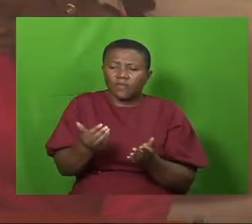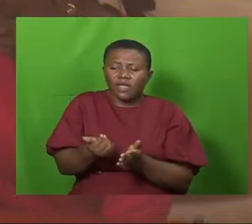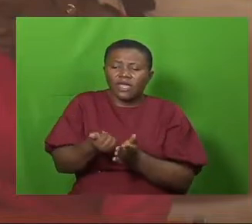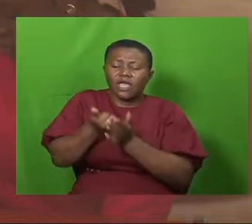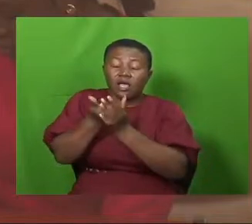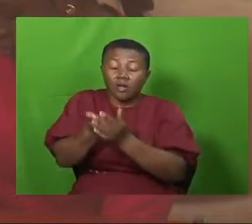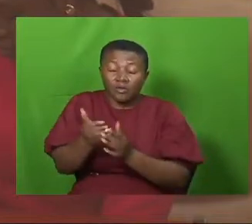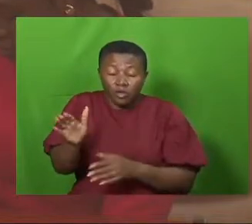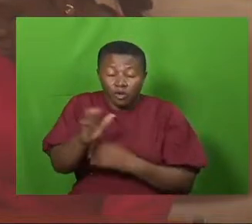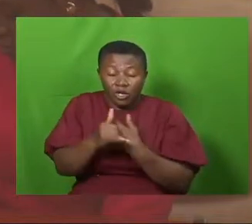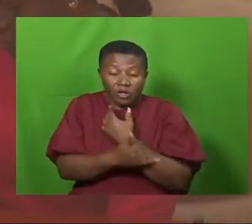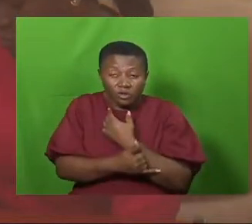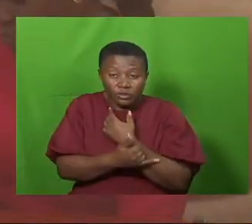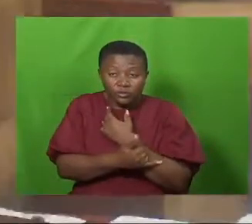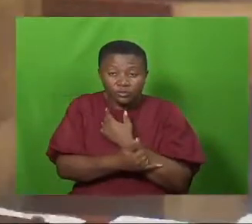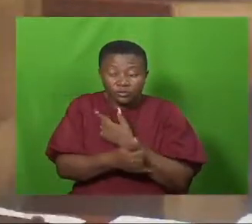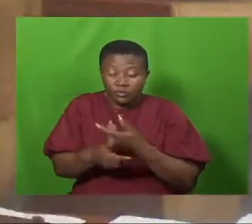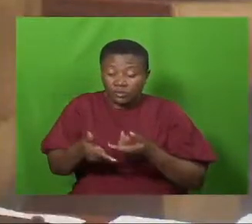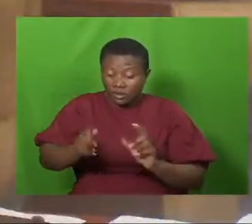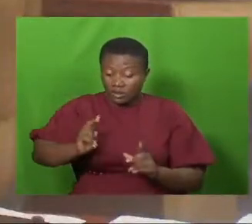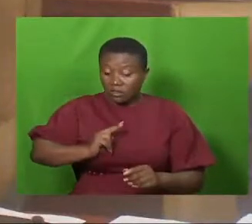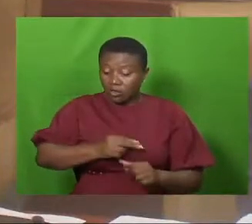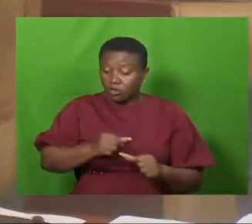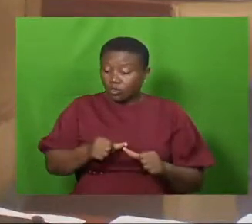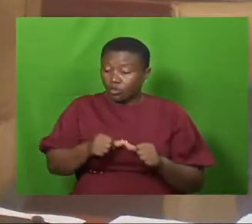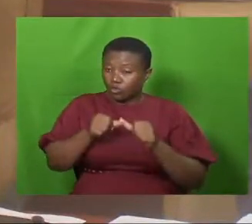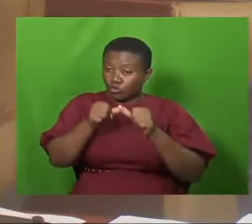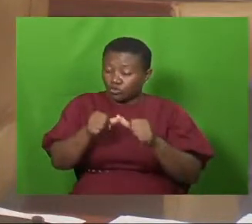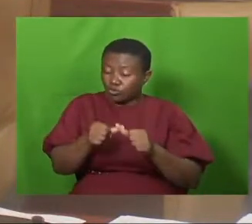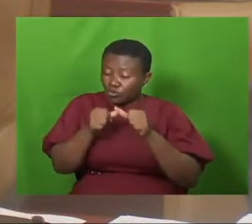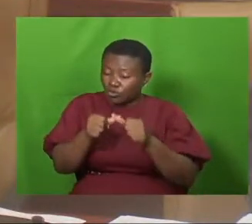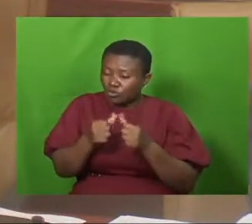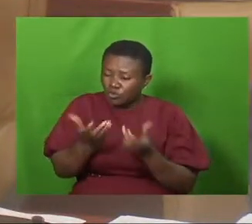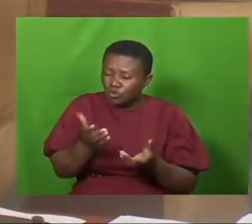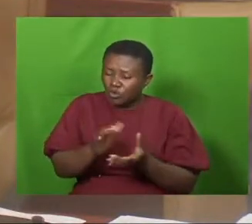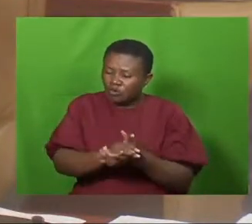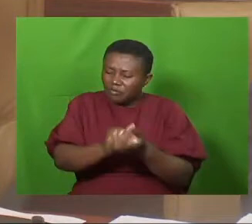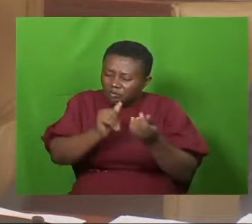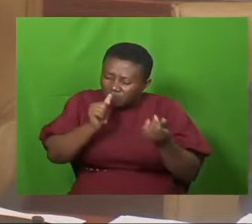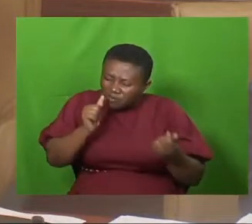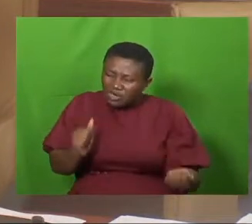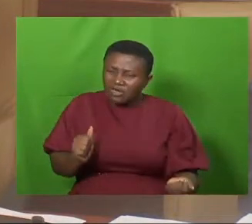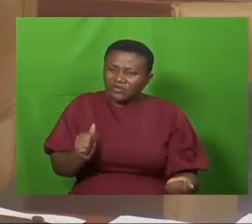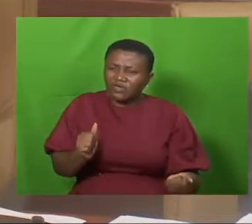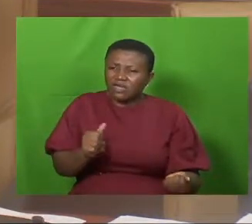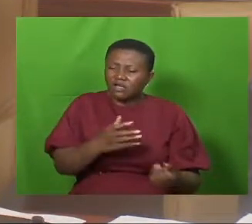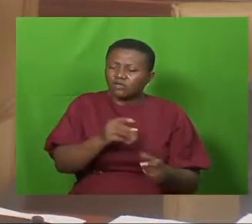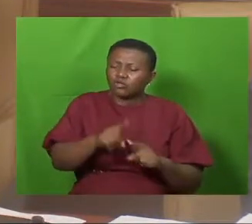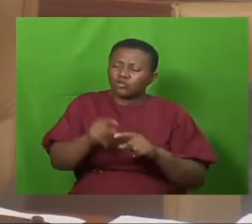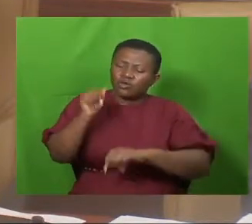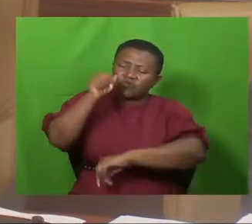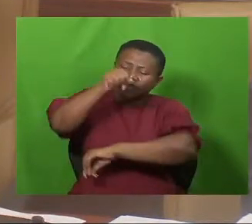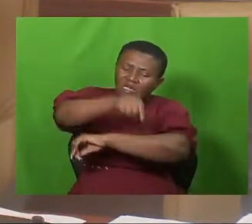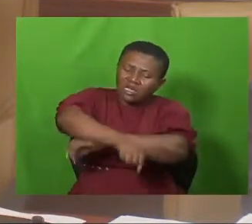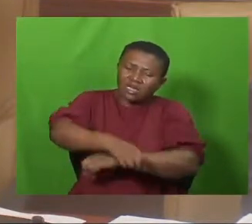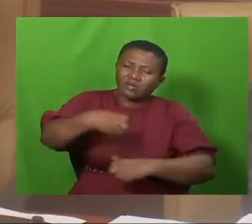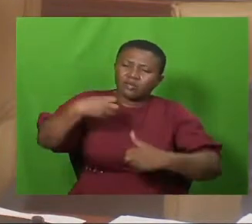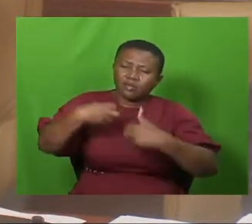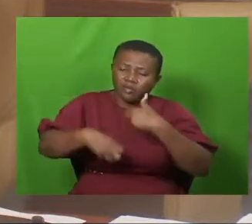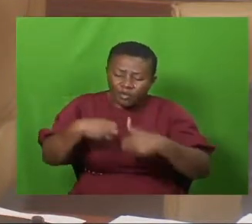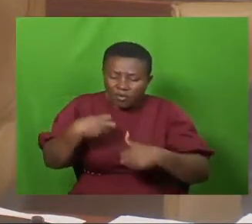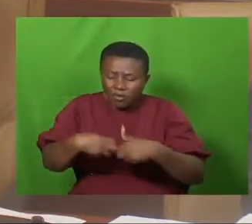country. So let us continue to believe in ourselves and in our capacity to overcome the problems that are